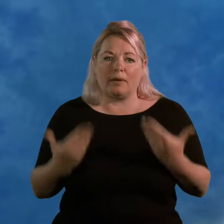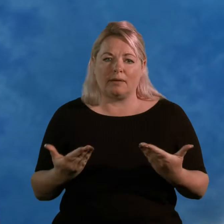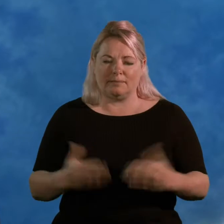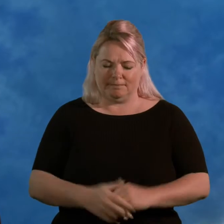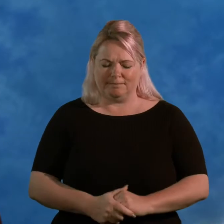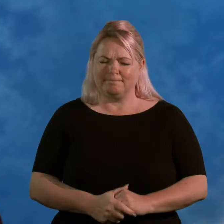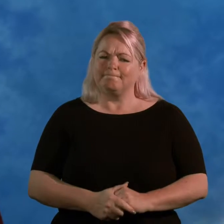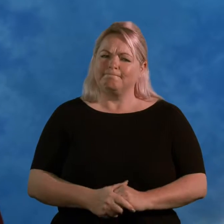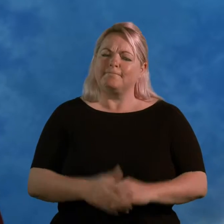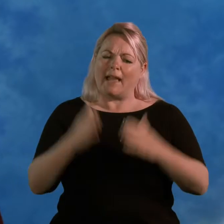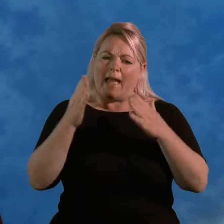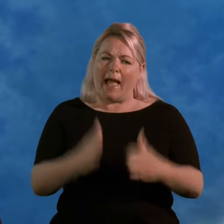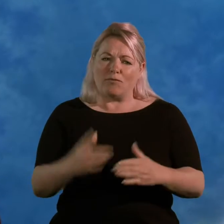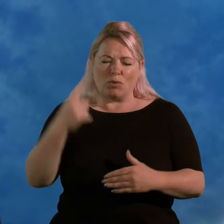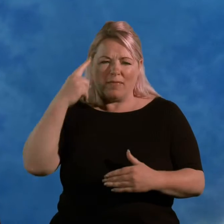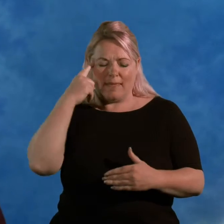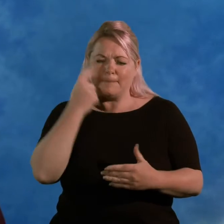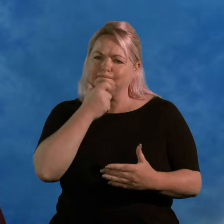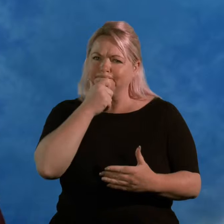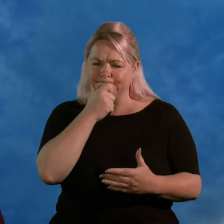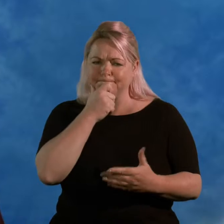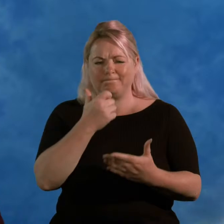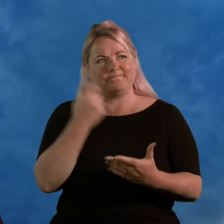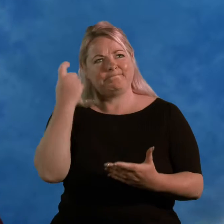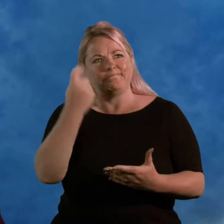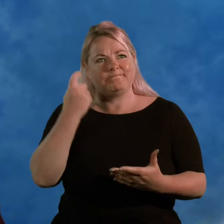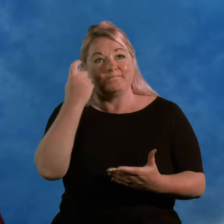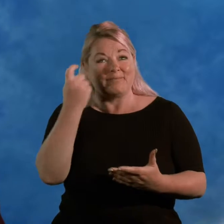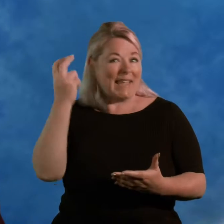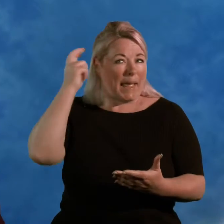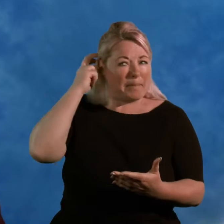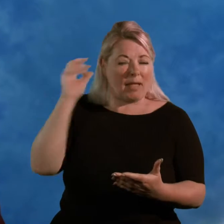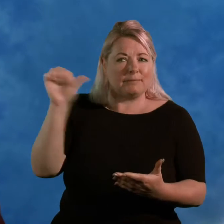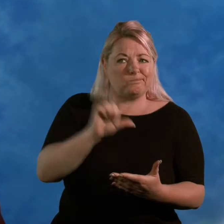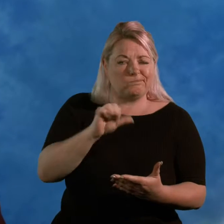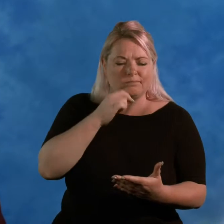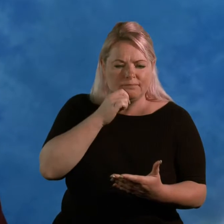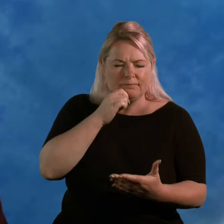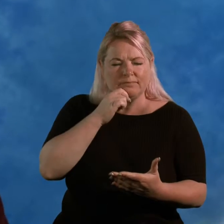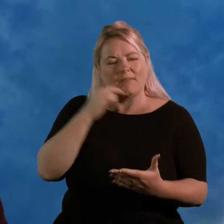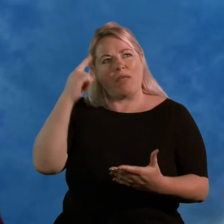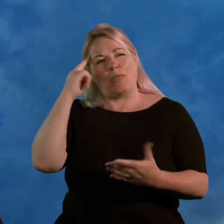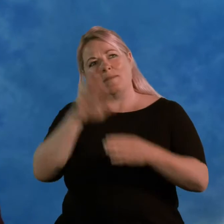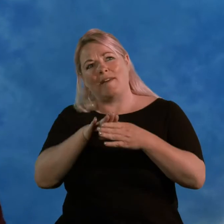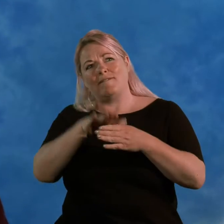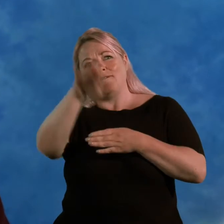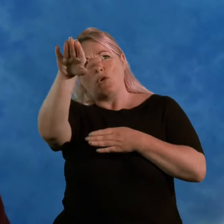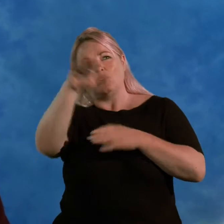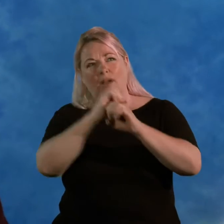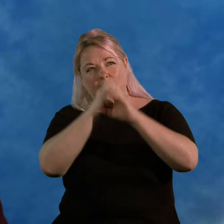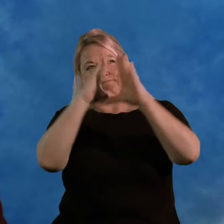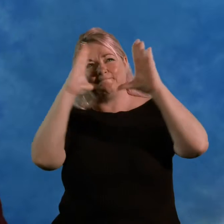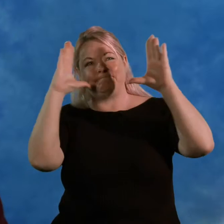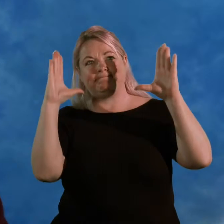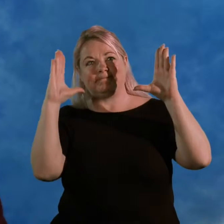And this really made me think very seriously about a cochlear implant. I looked into the future, and what